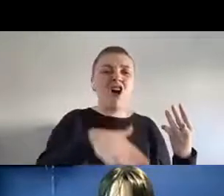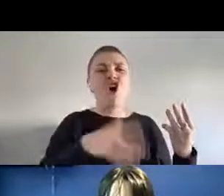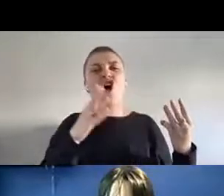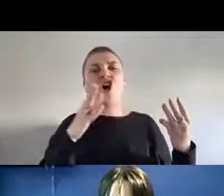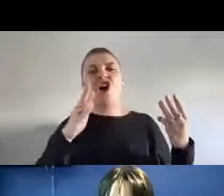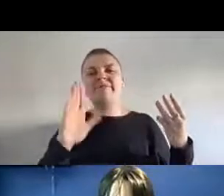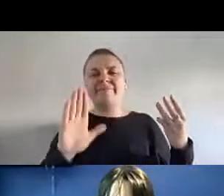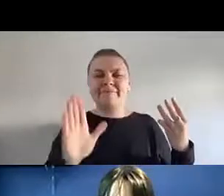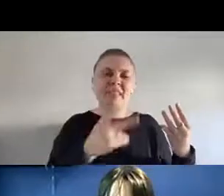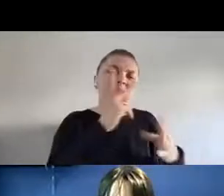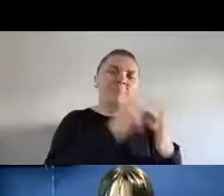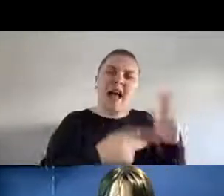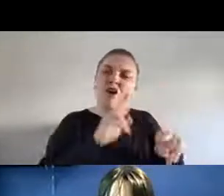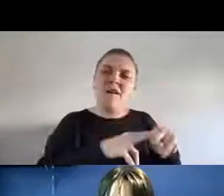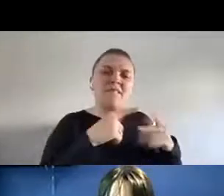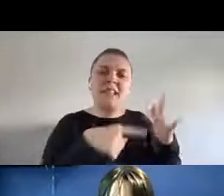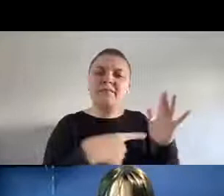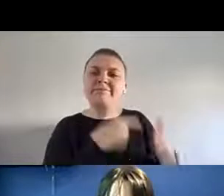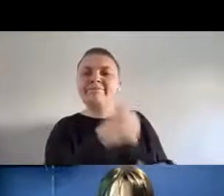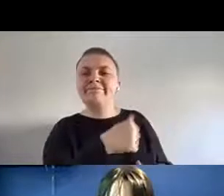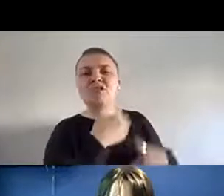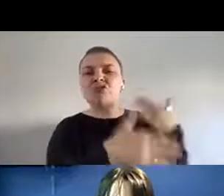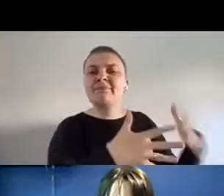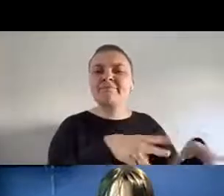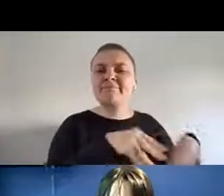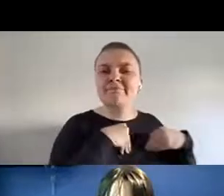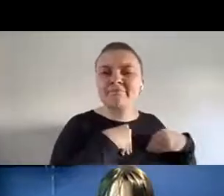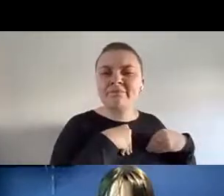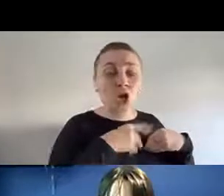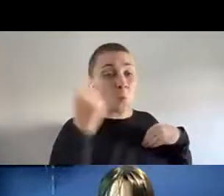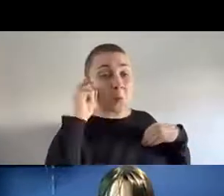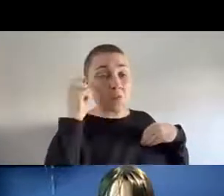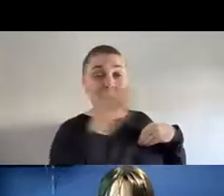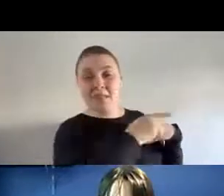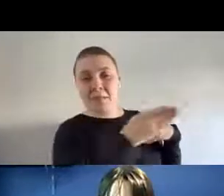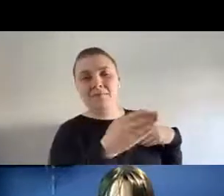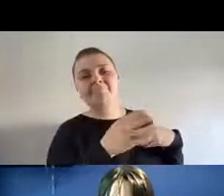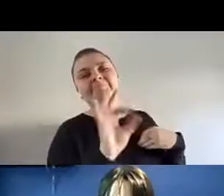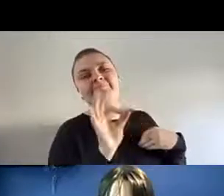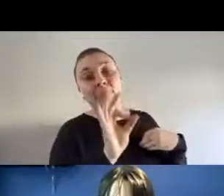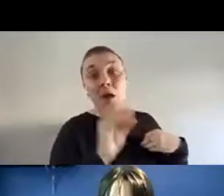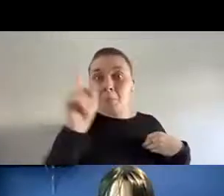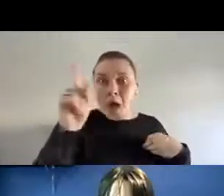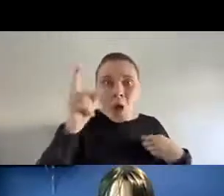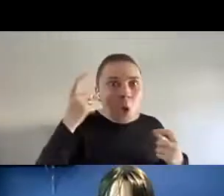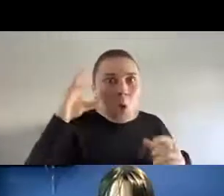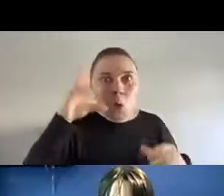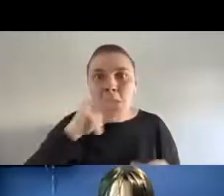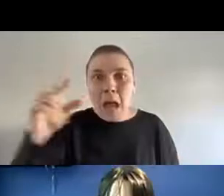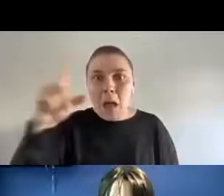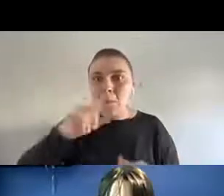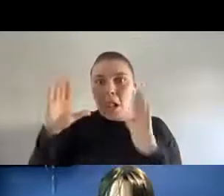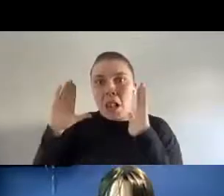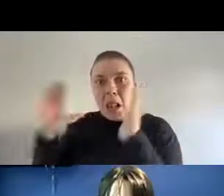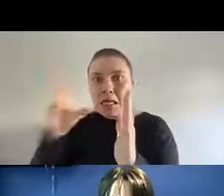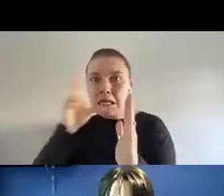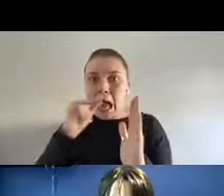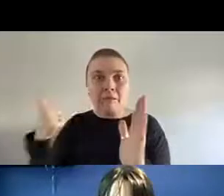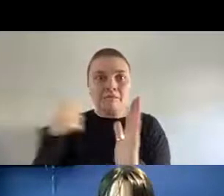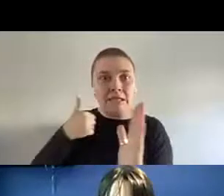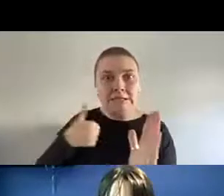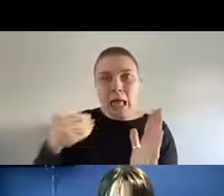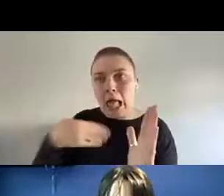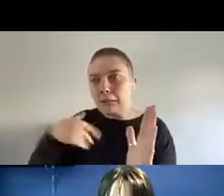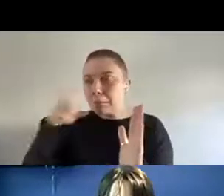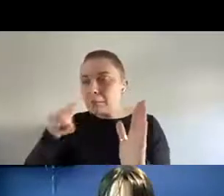course. And we shouldn't really be concerned about that. What we should be concerned about is young, fit people who might be at